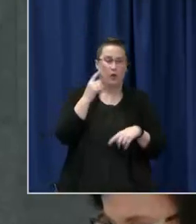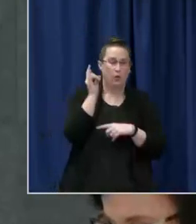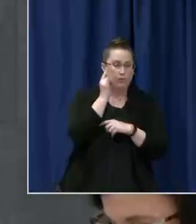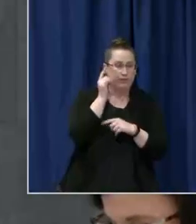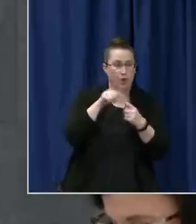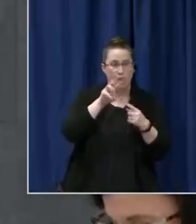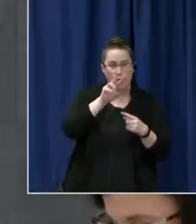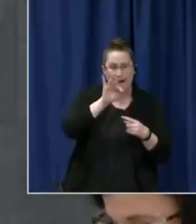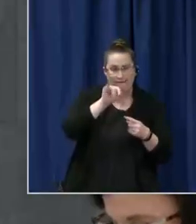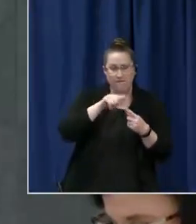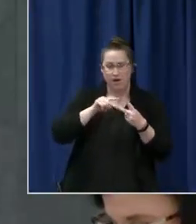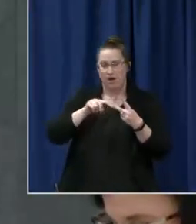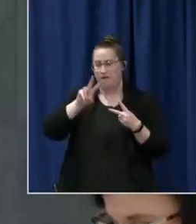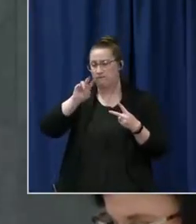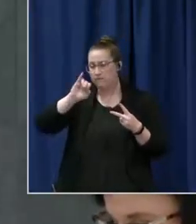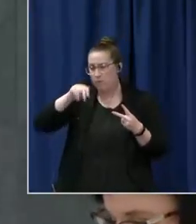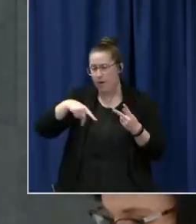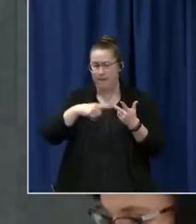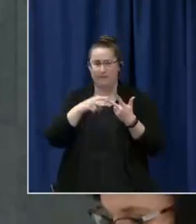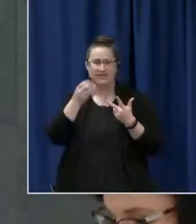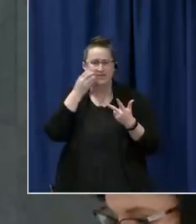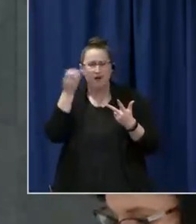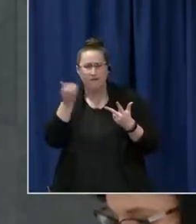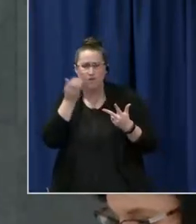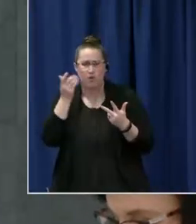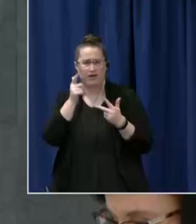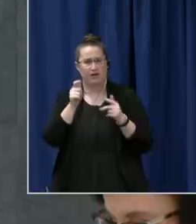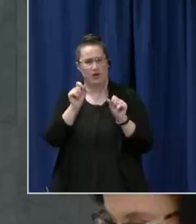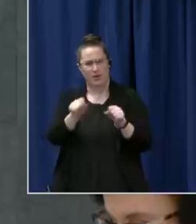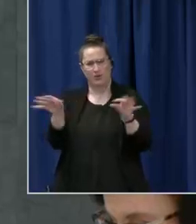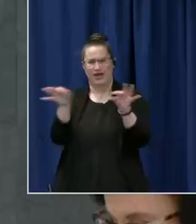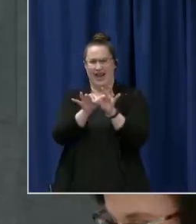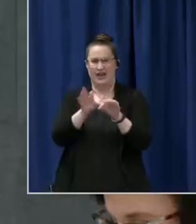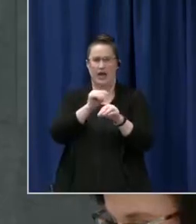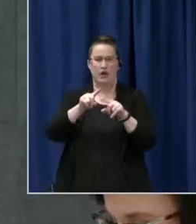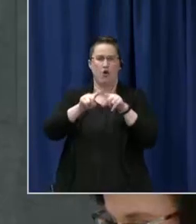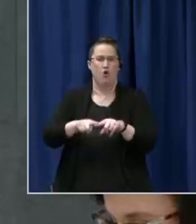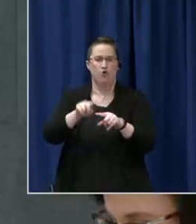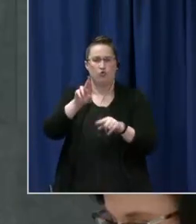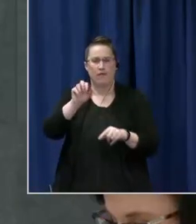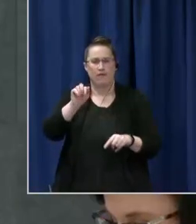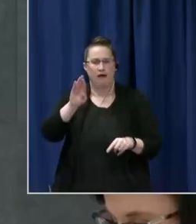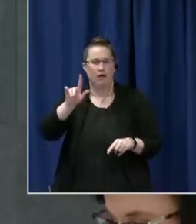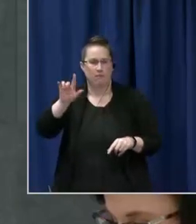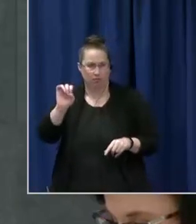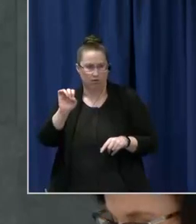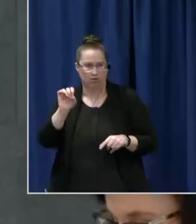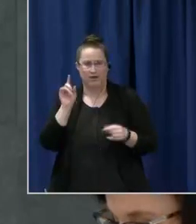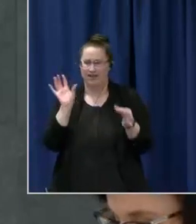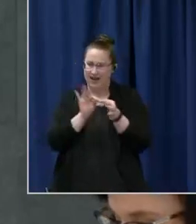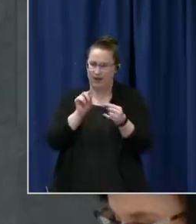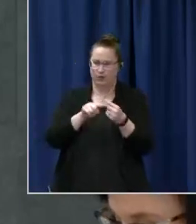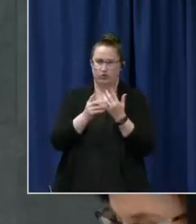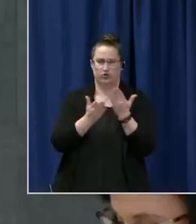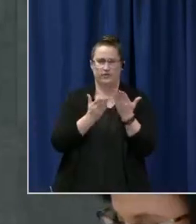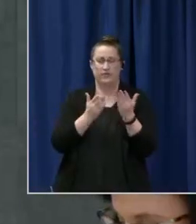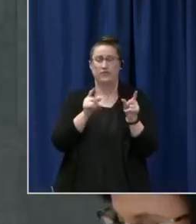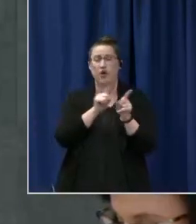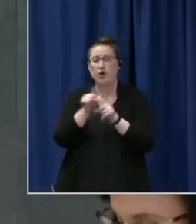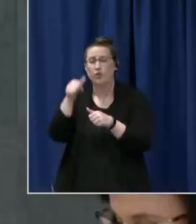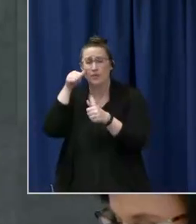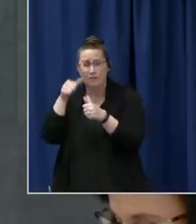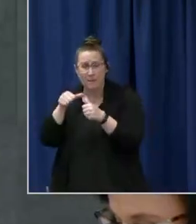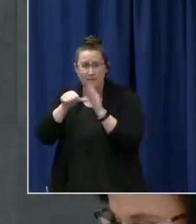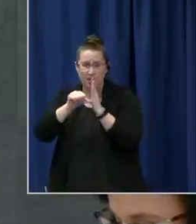whatever methodology to connect them reliably to those services. And don't forget, the 911